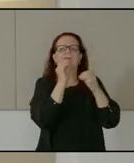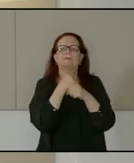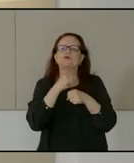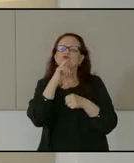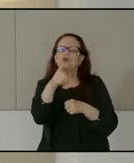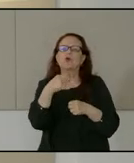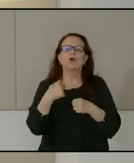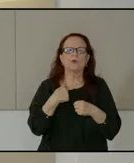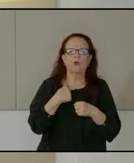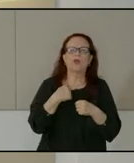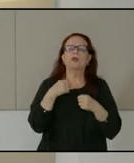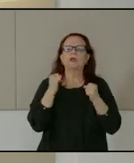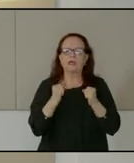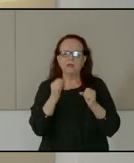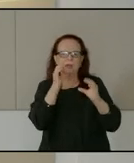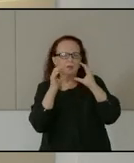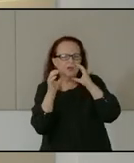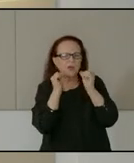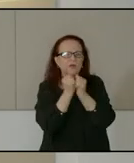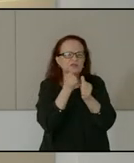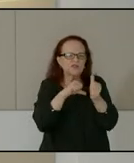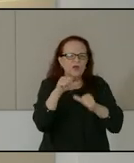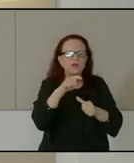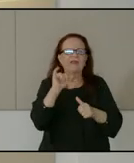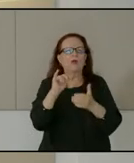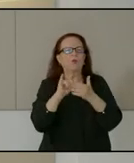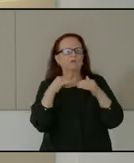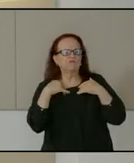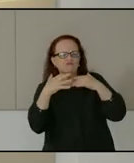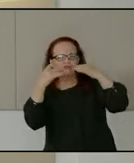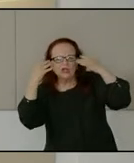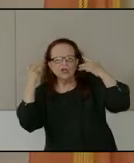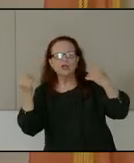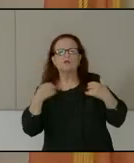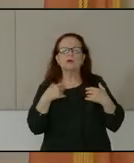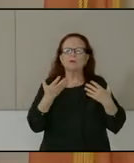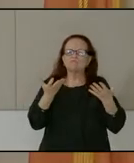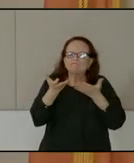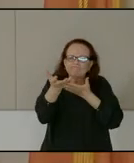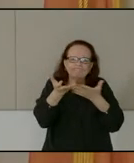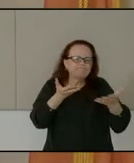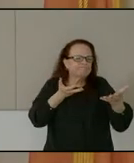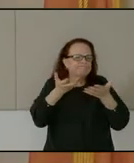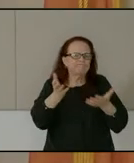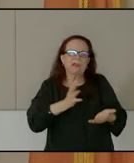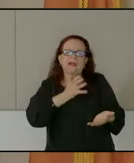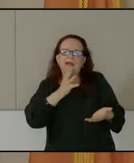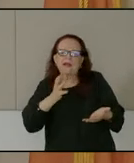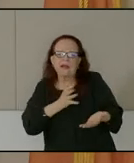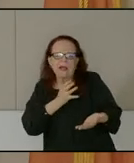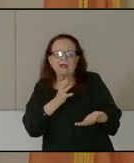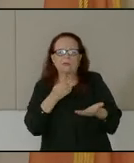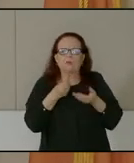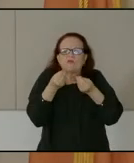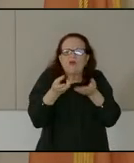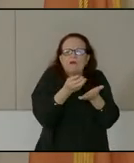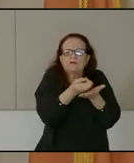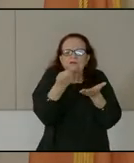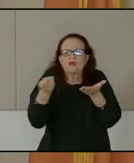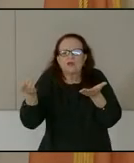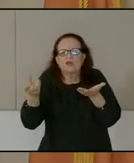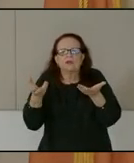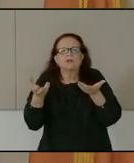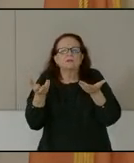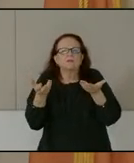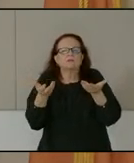we're humane to one another, we're civil to one another, and you know, provide resources in a way that is befitting of who we are in